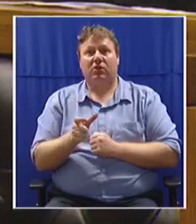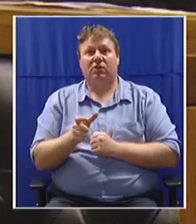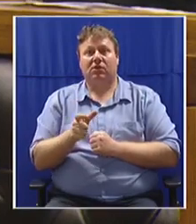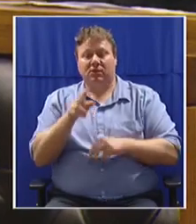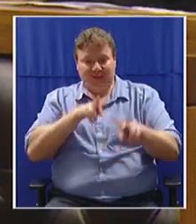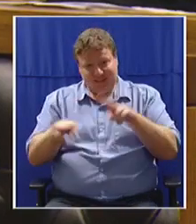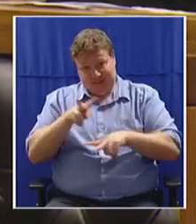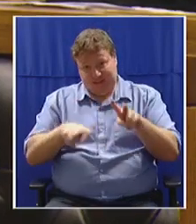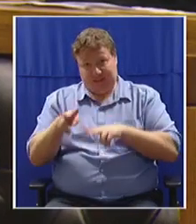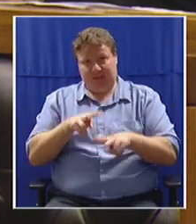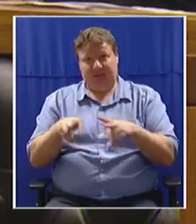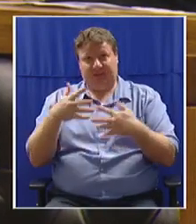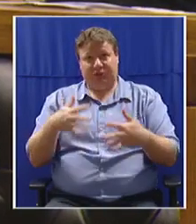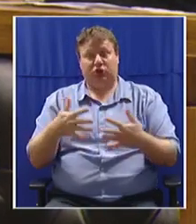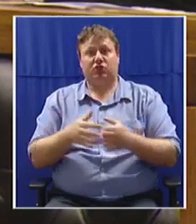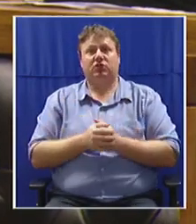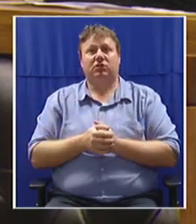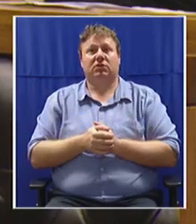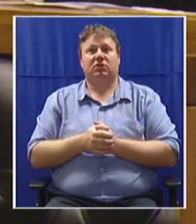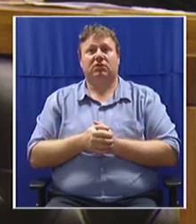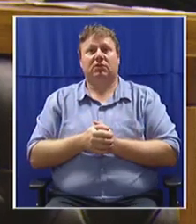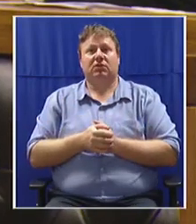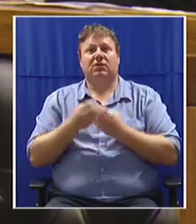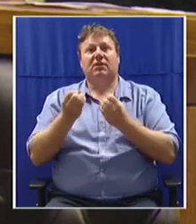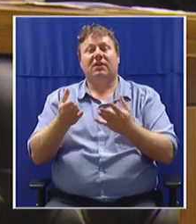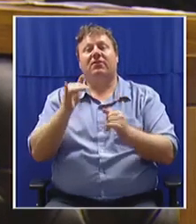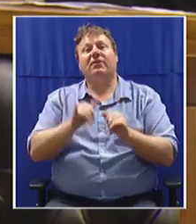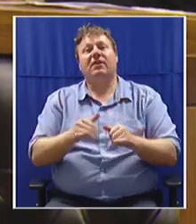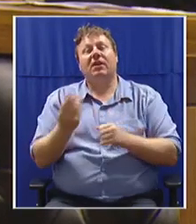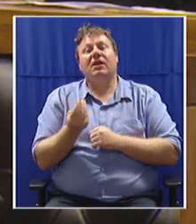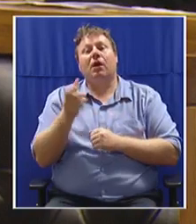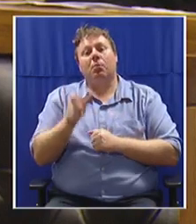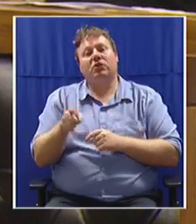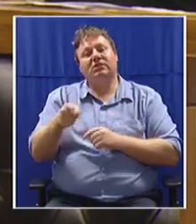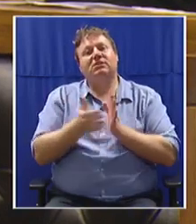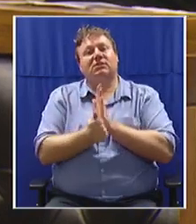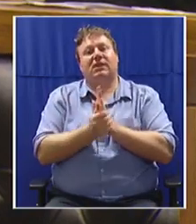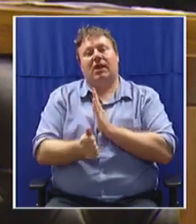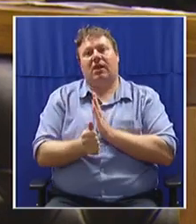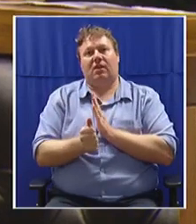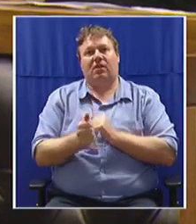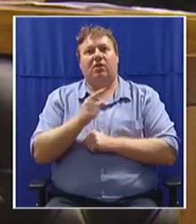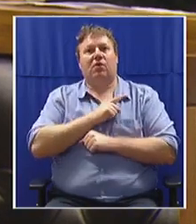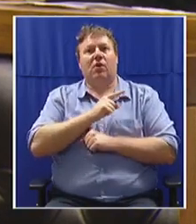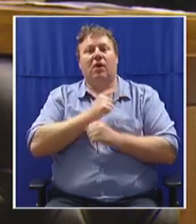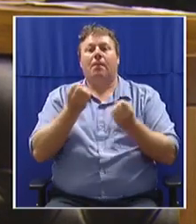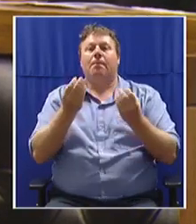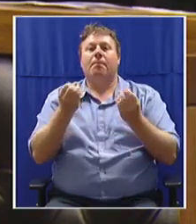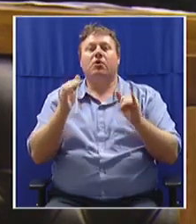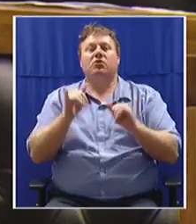assess that young person, give this young person a skill. Because most of these young